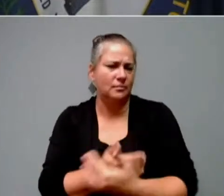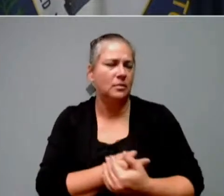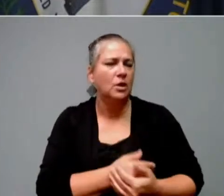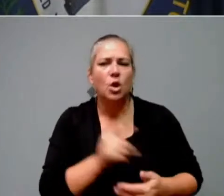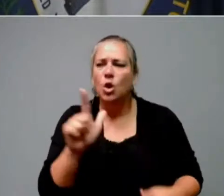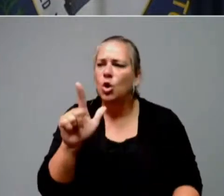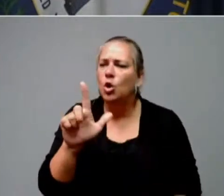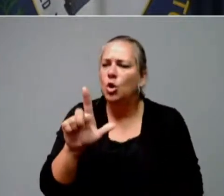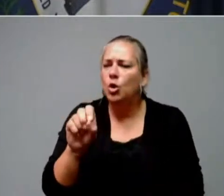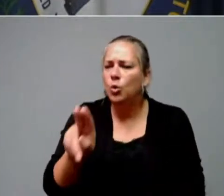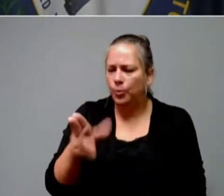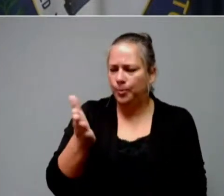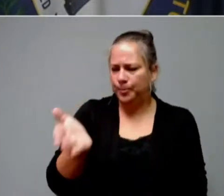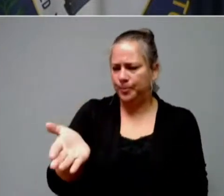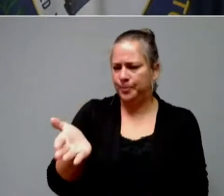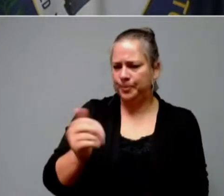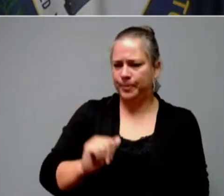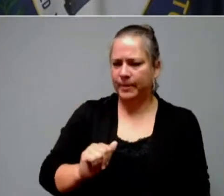WCHS.